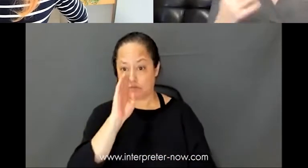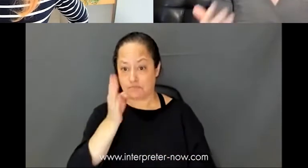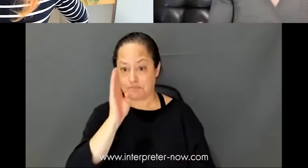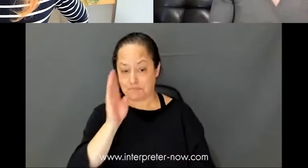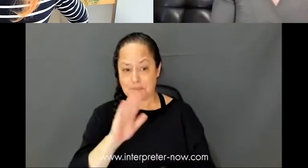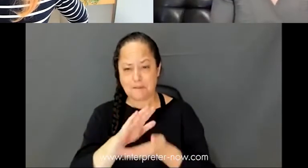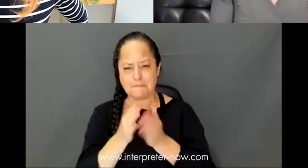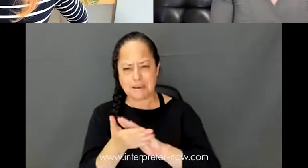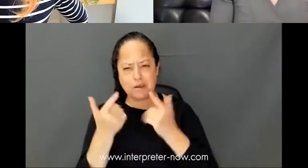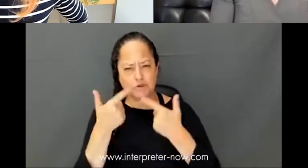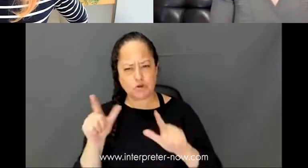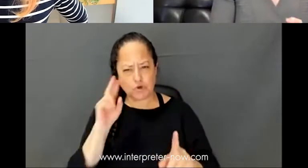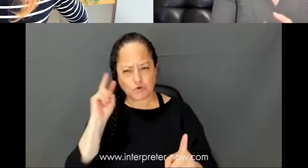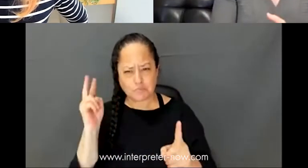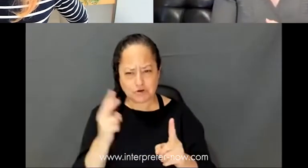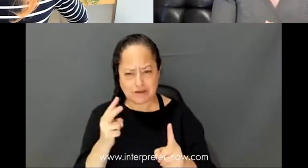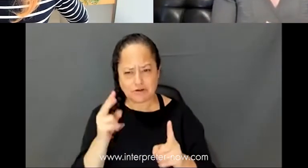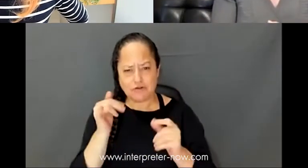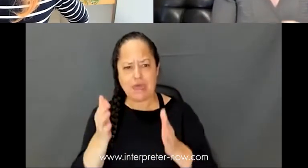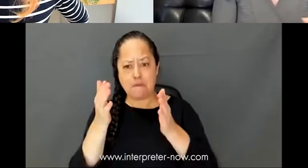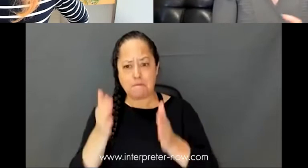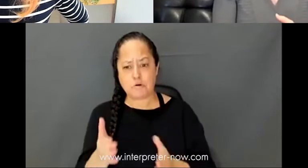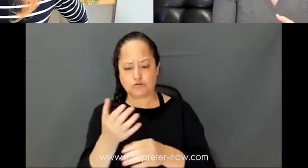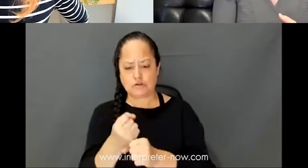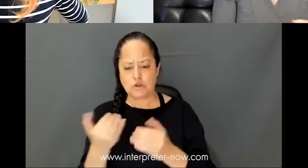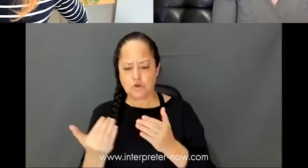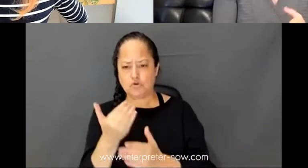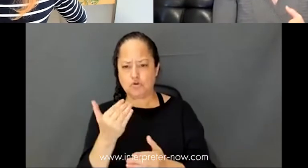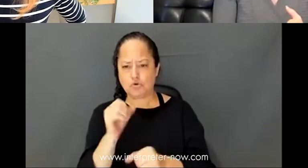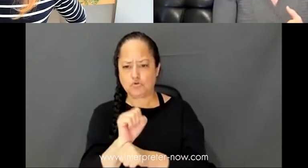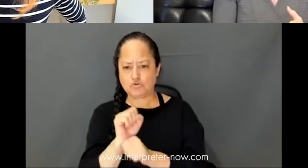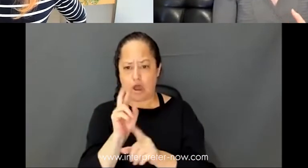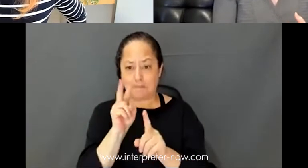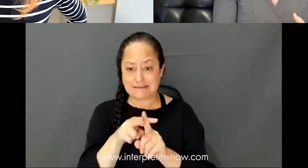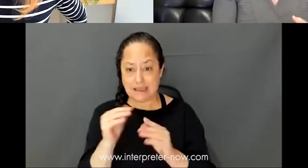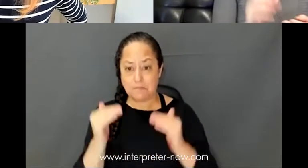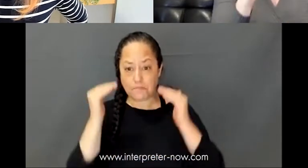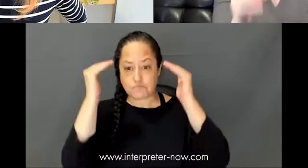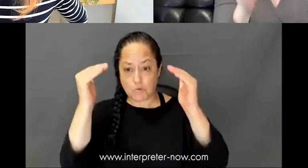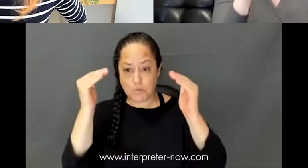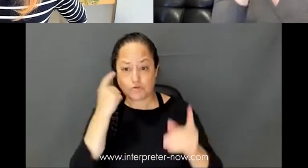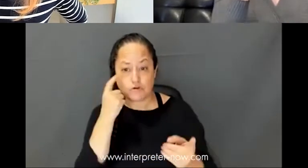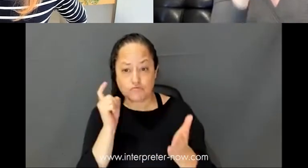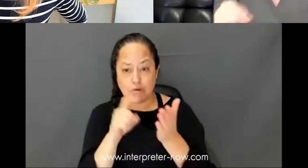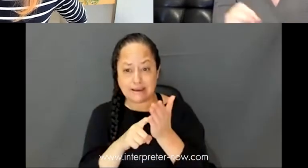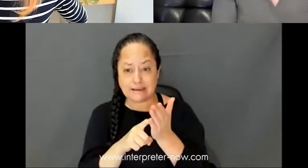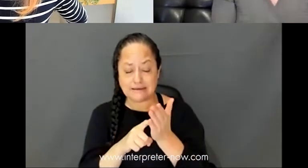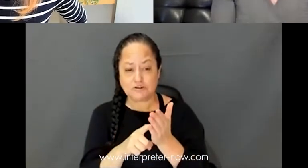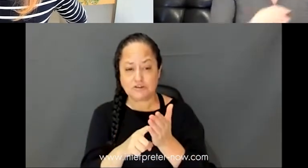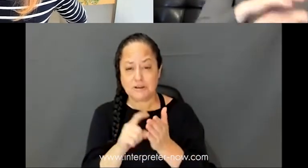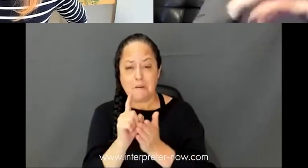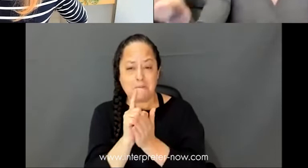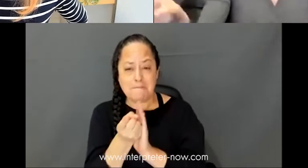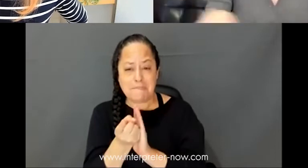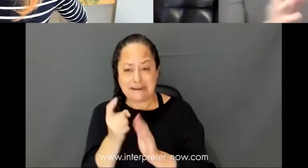a huge predictor of whether that person gets new job assignments, promotions, and recognition. Just minutes of time